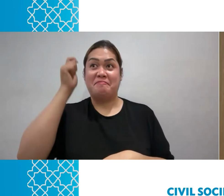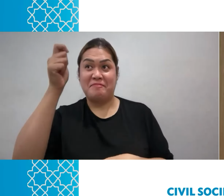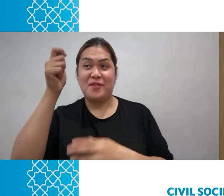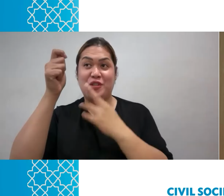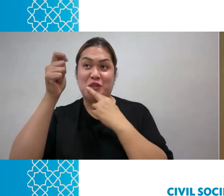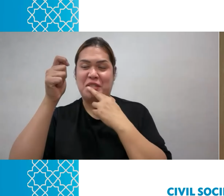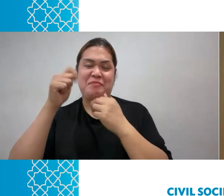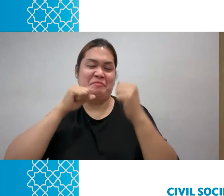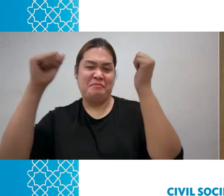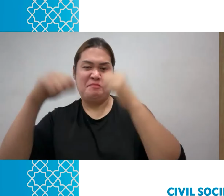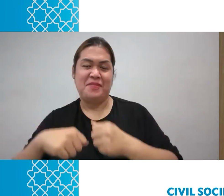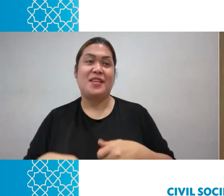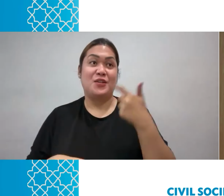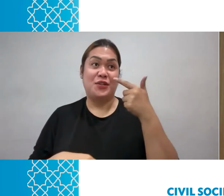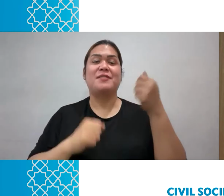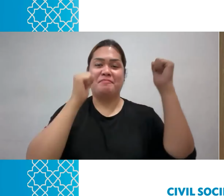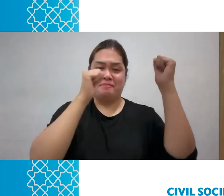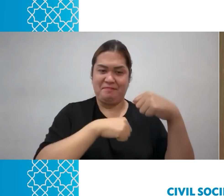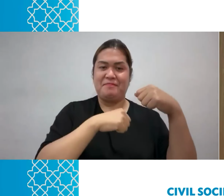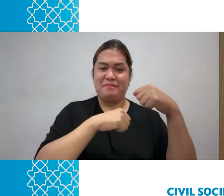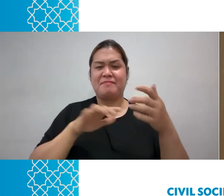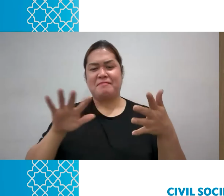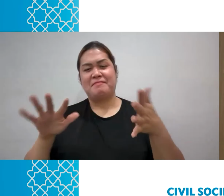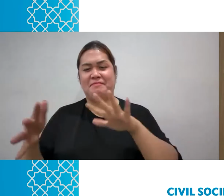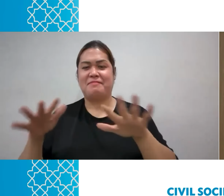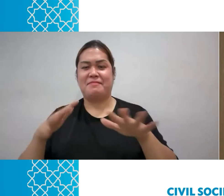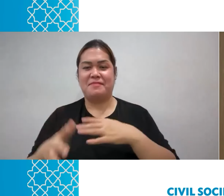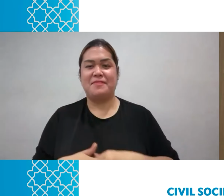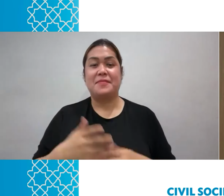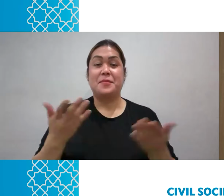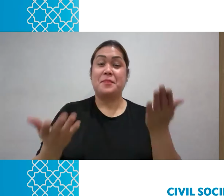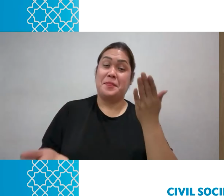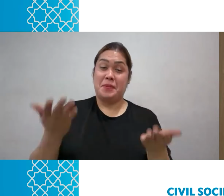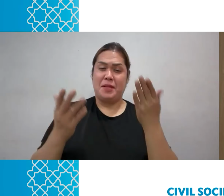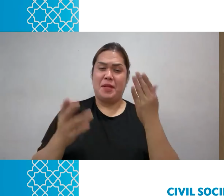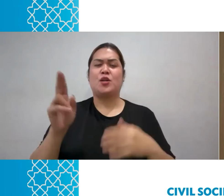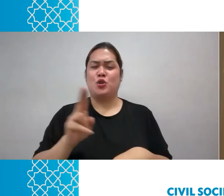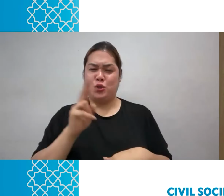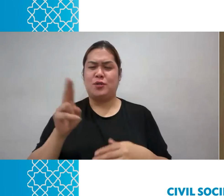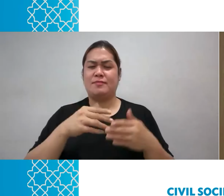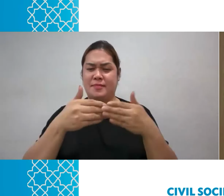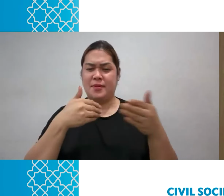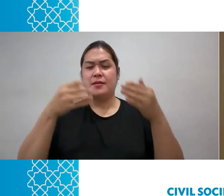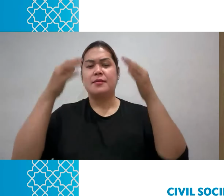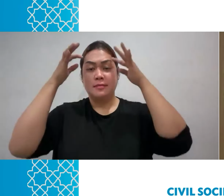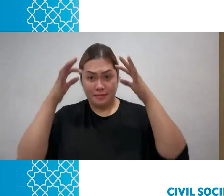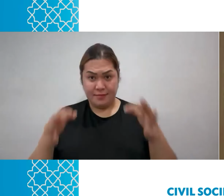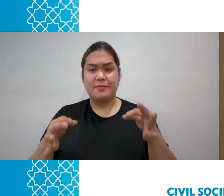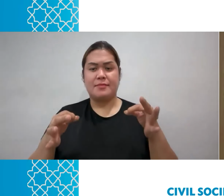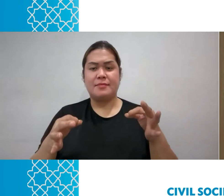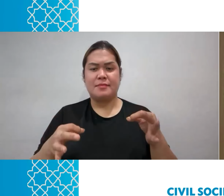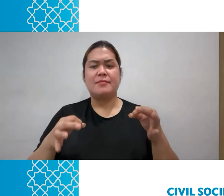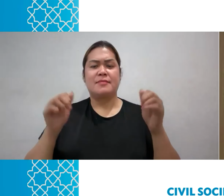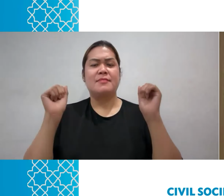where you're not sure, or maybe you could use more information before you decide, of course you can use the yellow